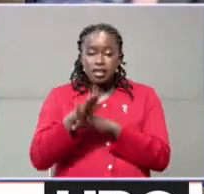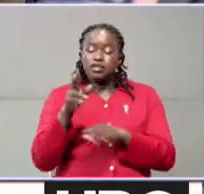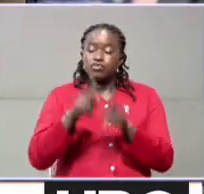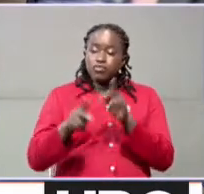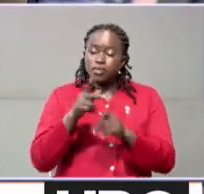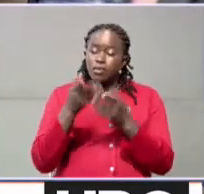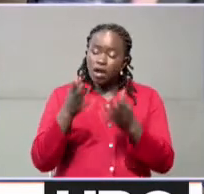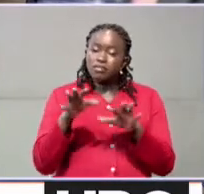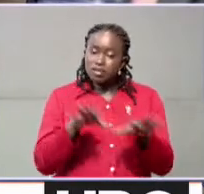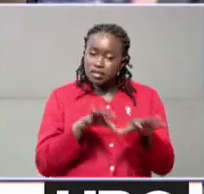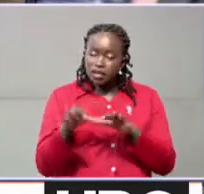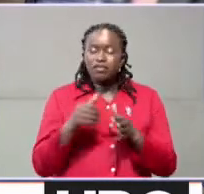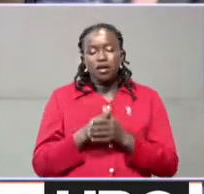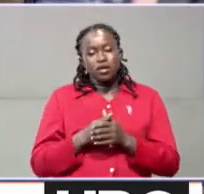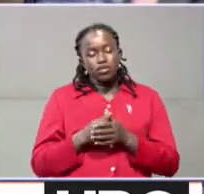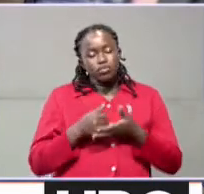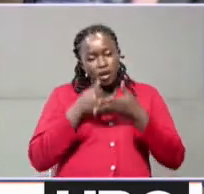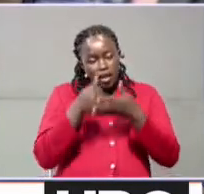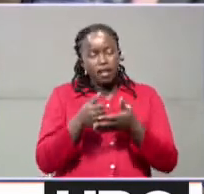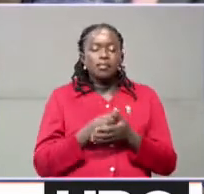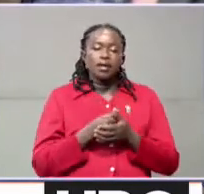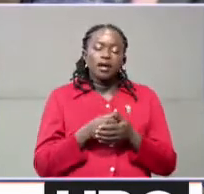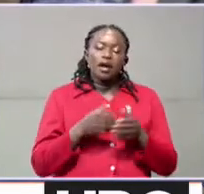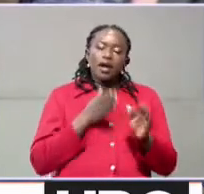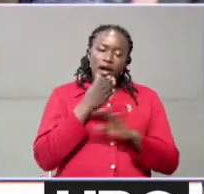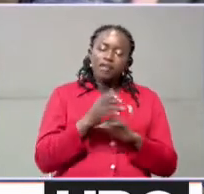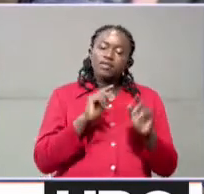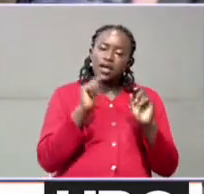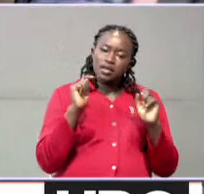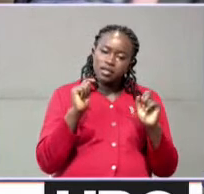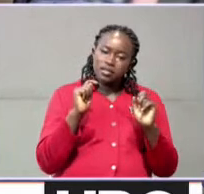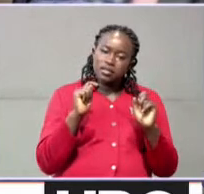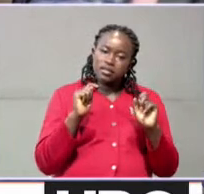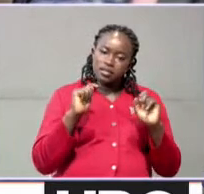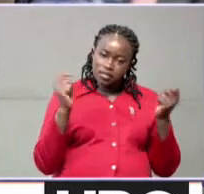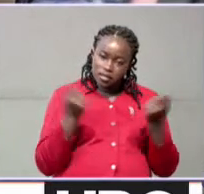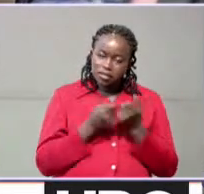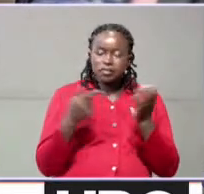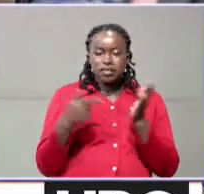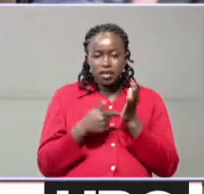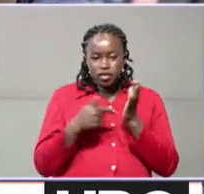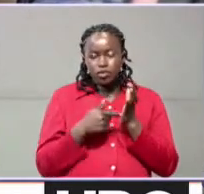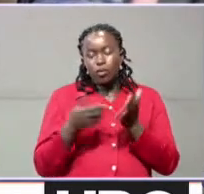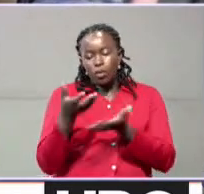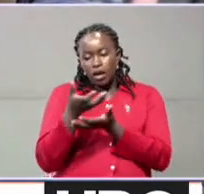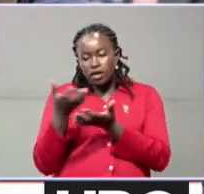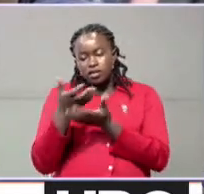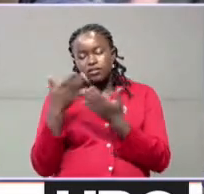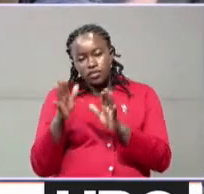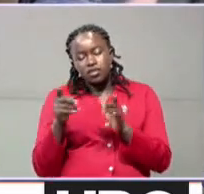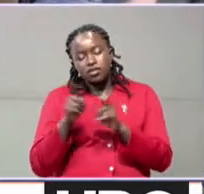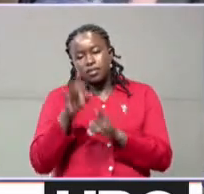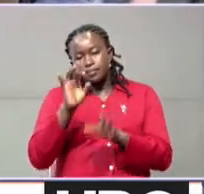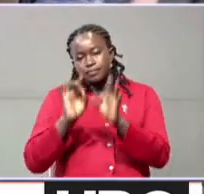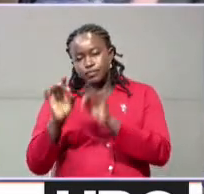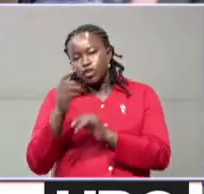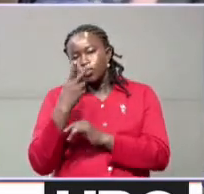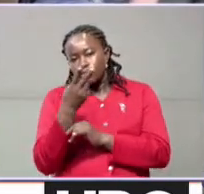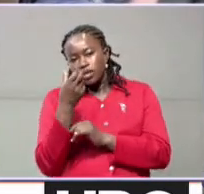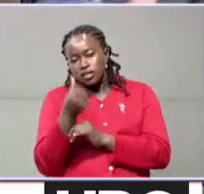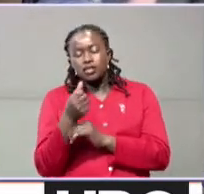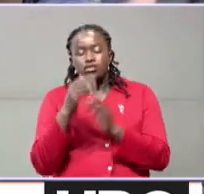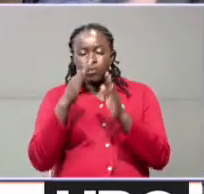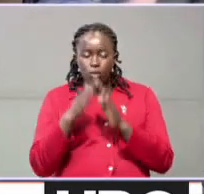relief after a technical team had carried out assessment and identified 26 households